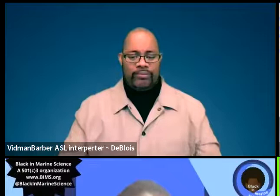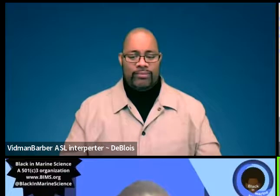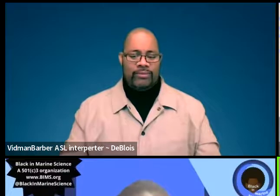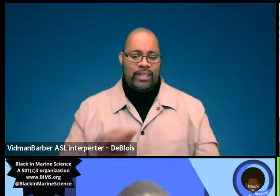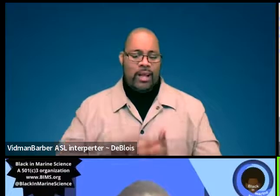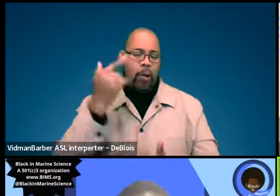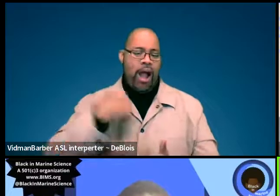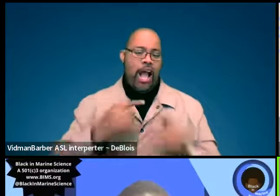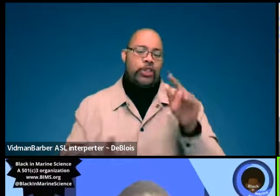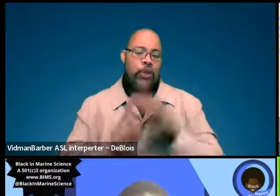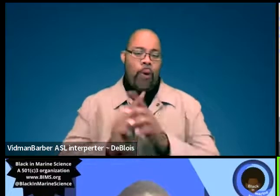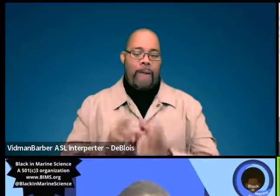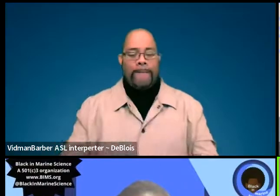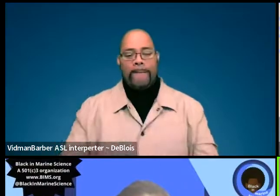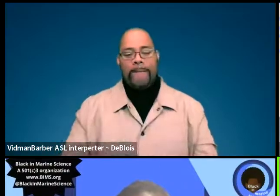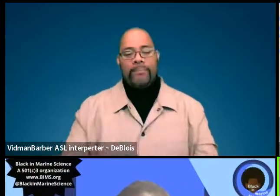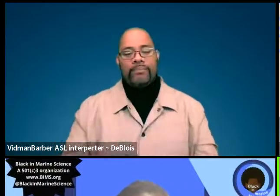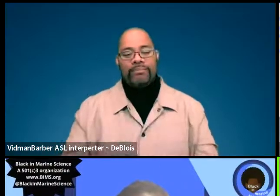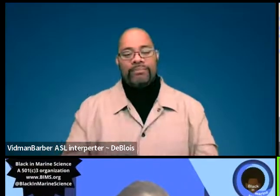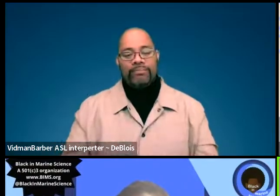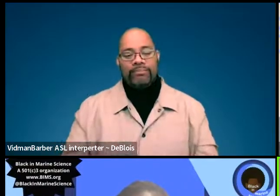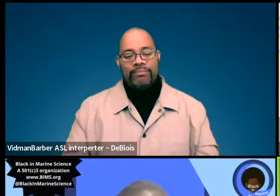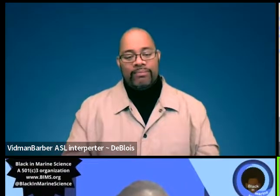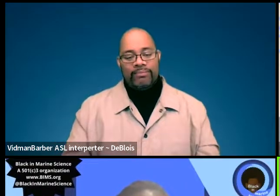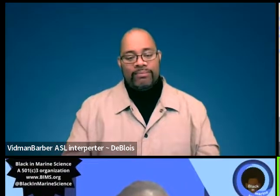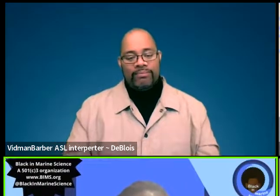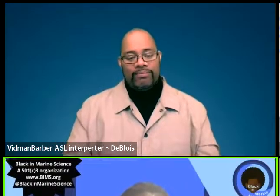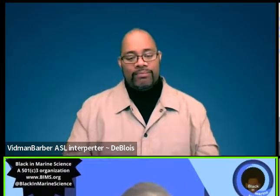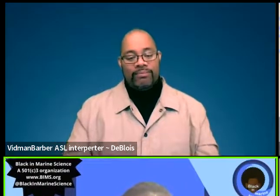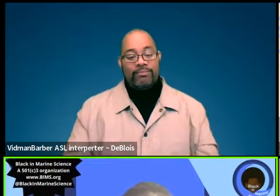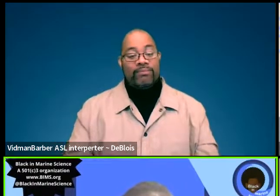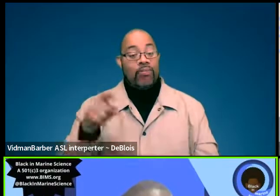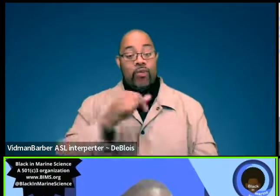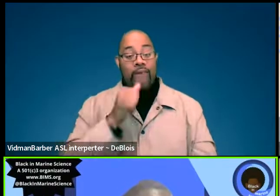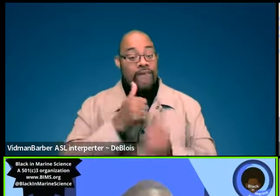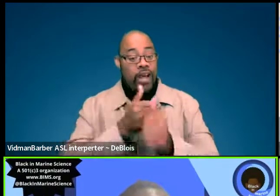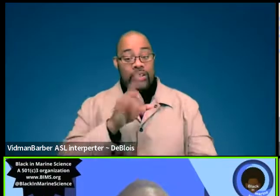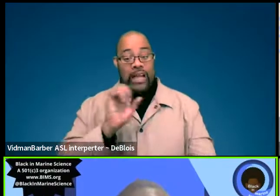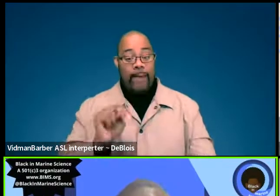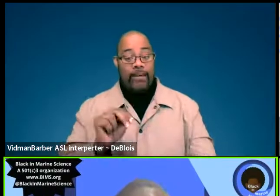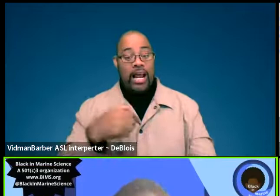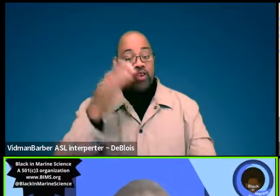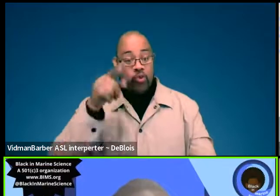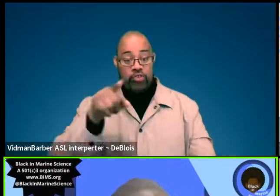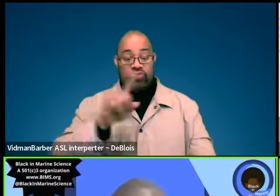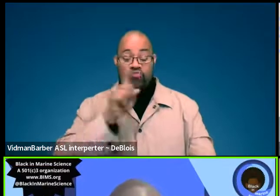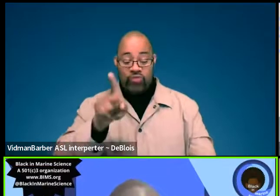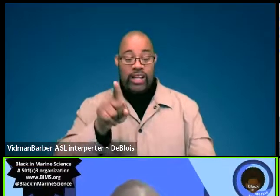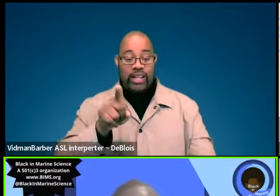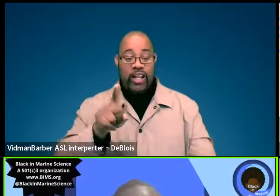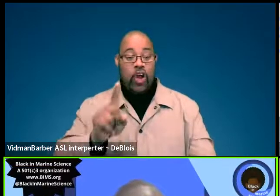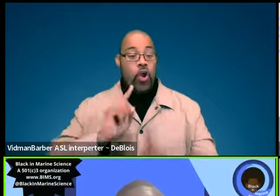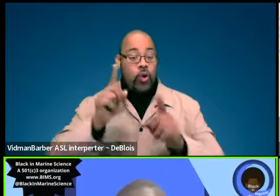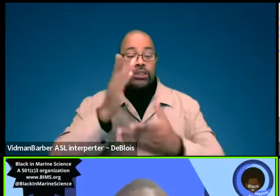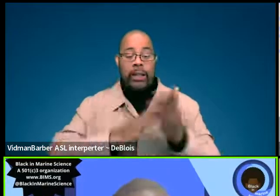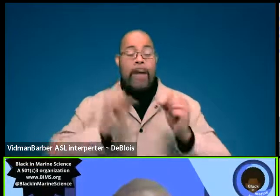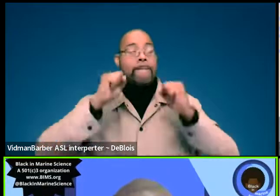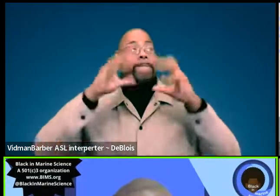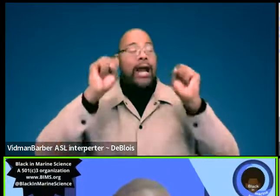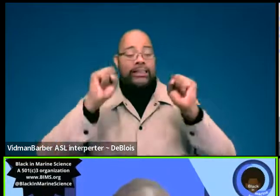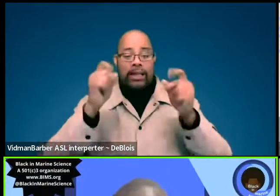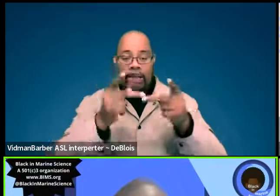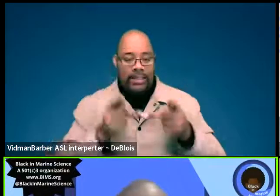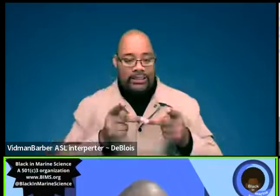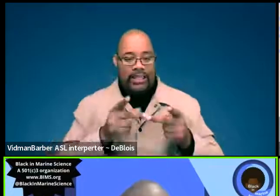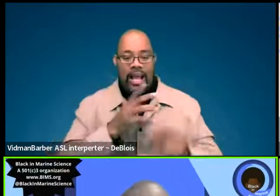That's why I show up. Yes. If y'all don't follow Diamond, I just need y'all to know that she really does go to some amazing